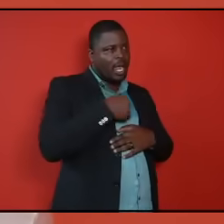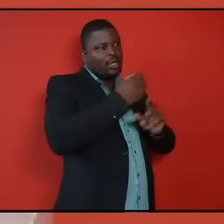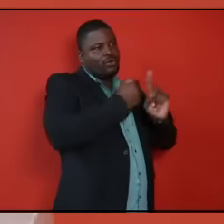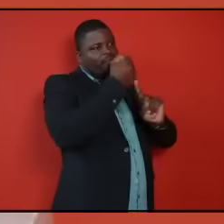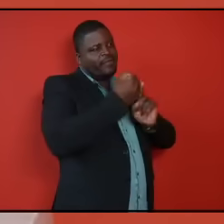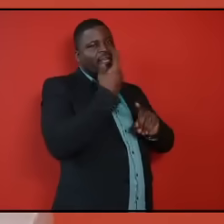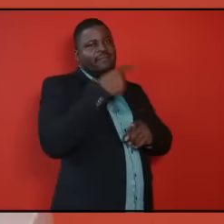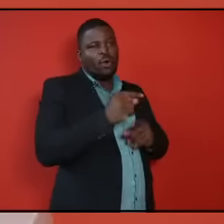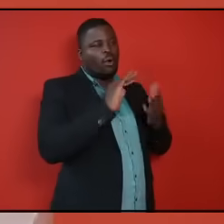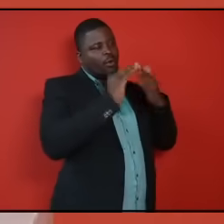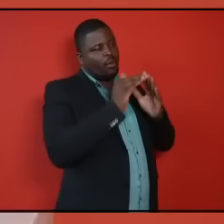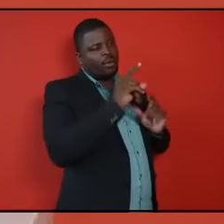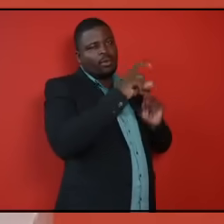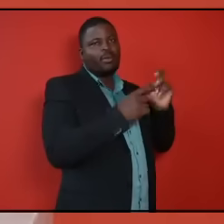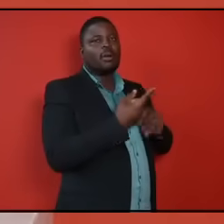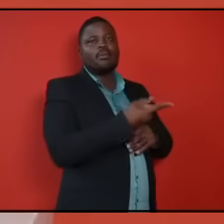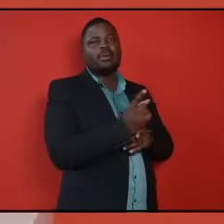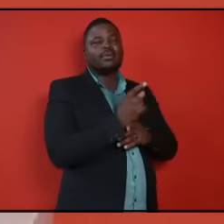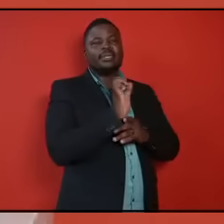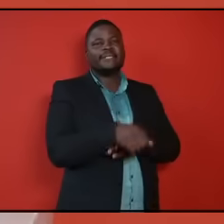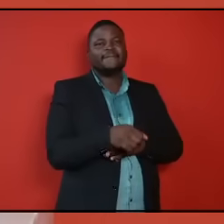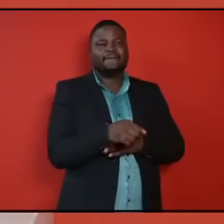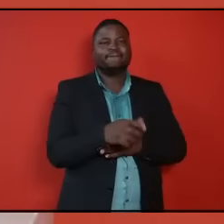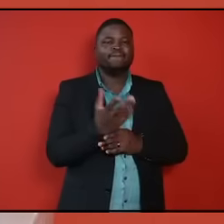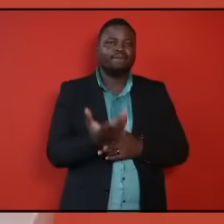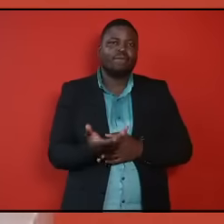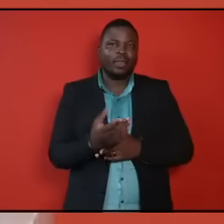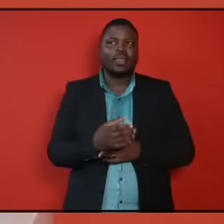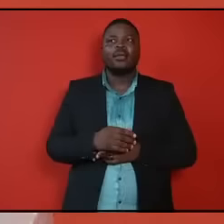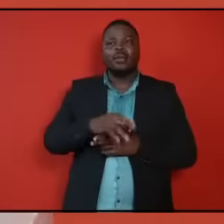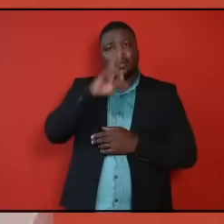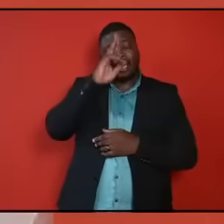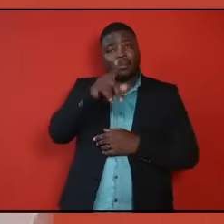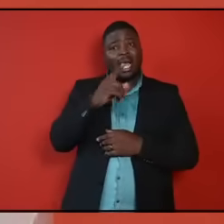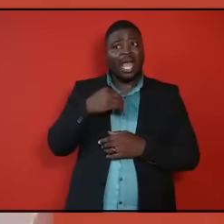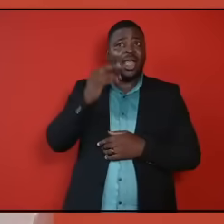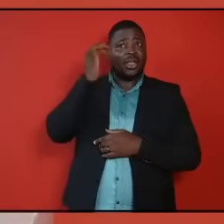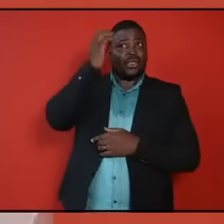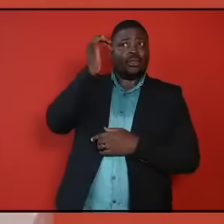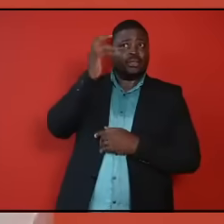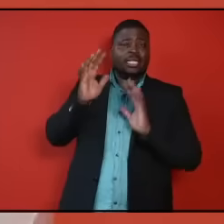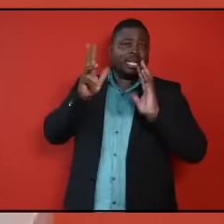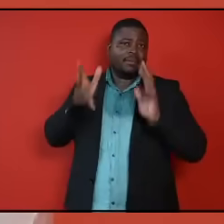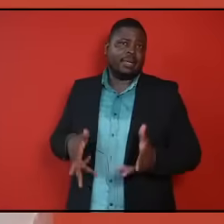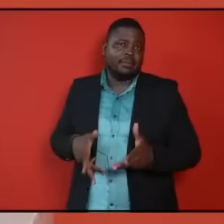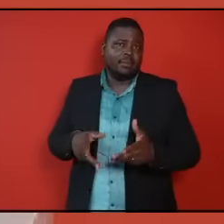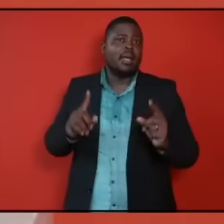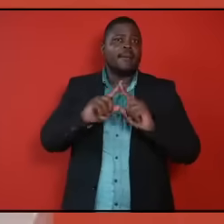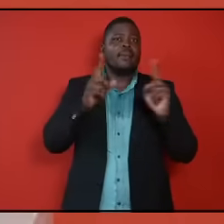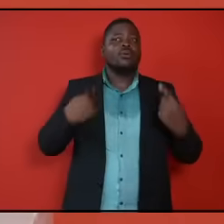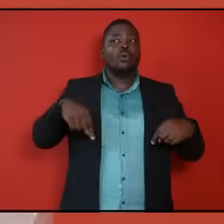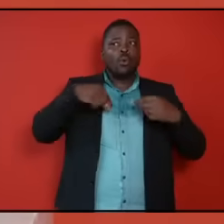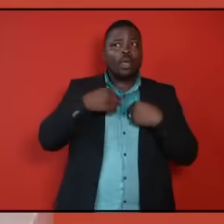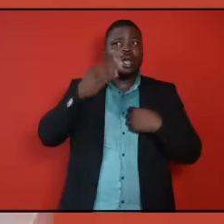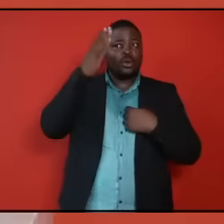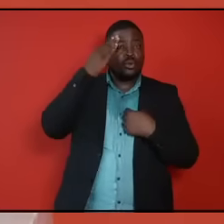not theoretical. For us, it's practical. We know how it feels not to have